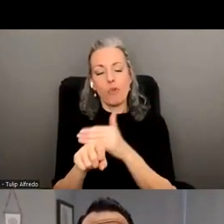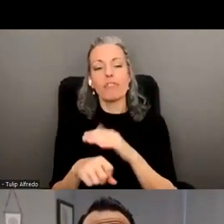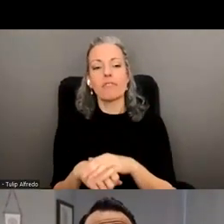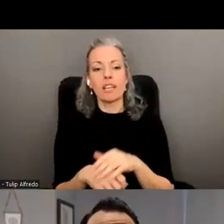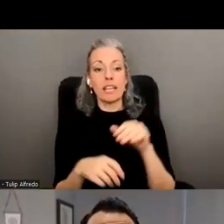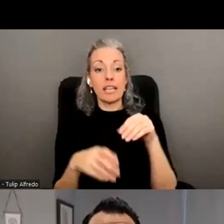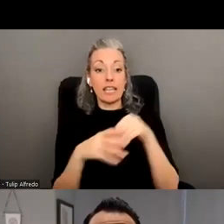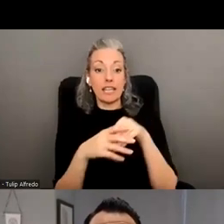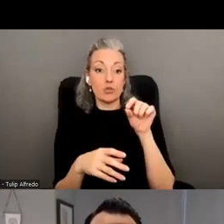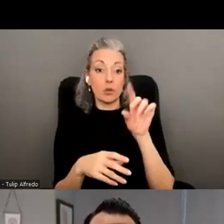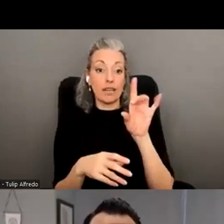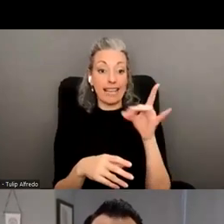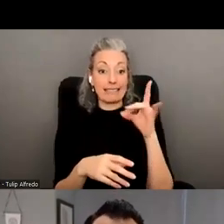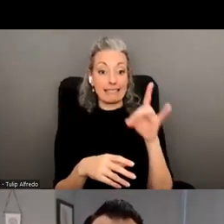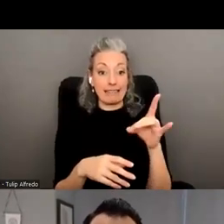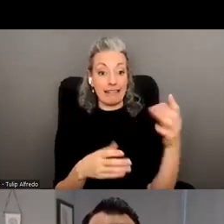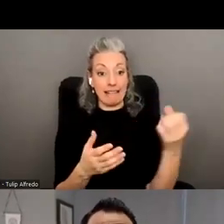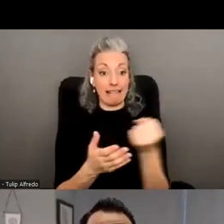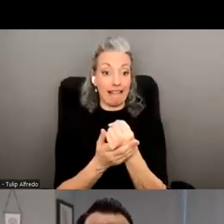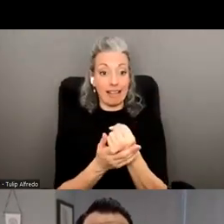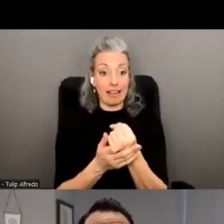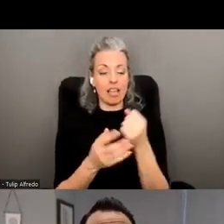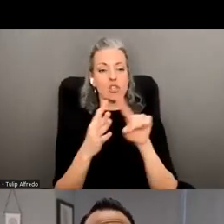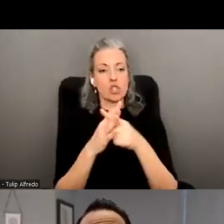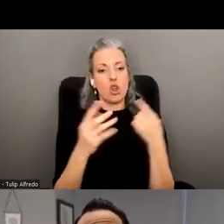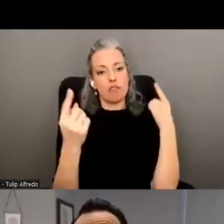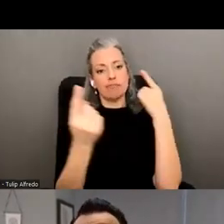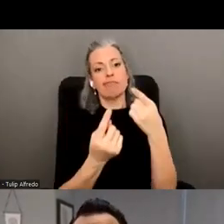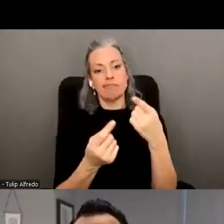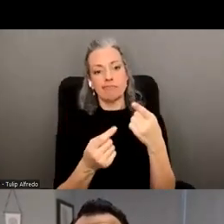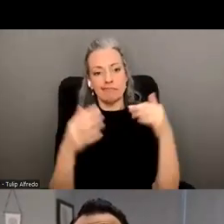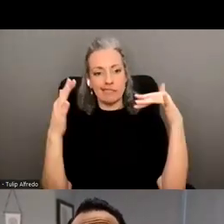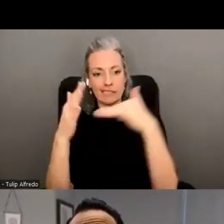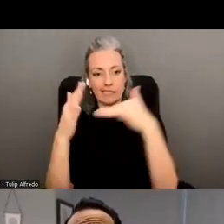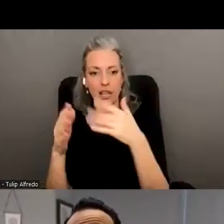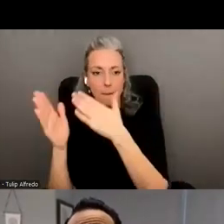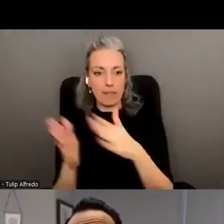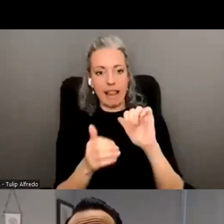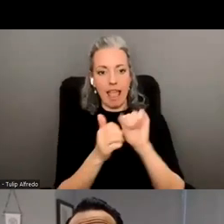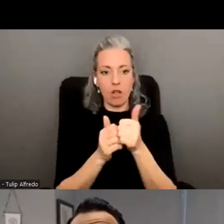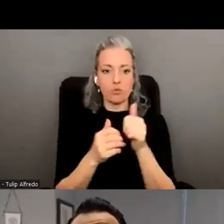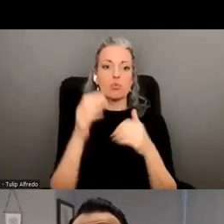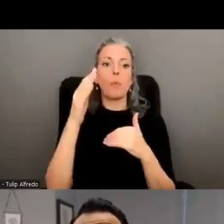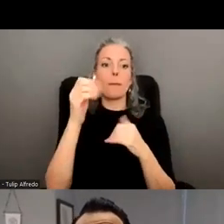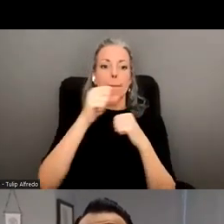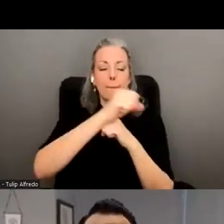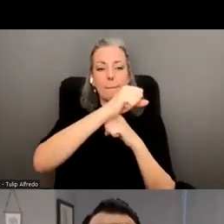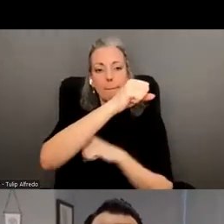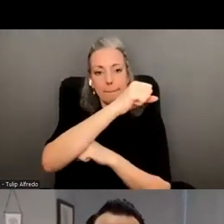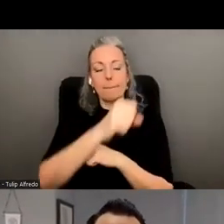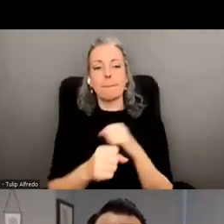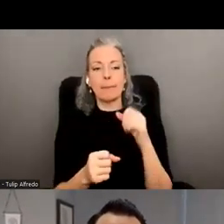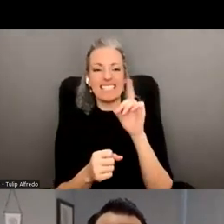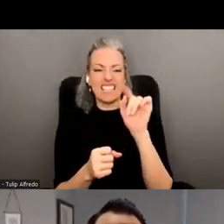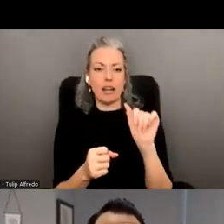2018, HCI received the initial startup funding to begin studying and planning for how to build the database. And in 2020, the